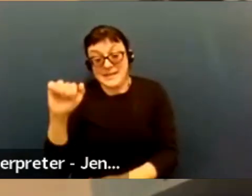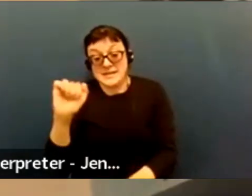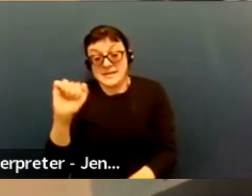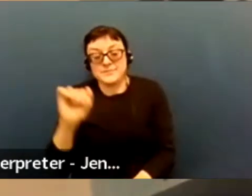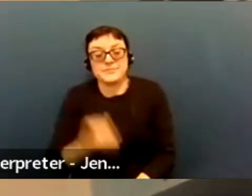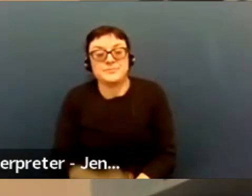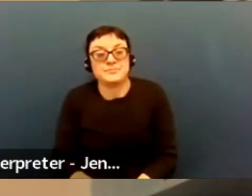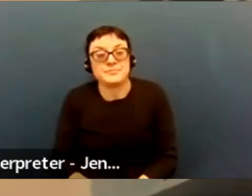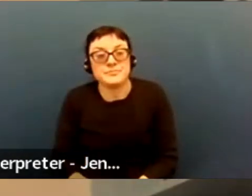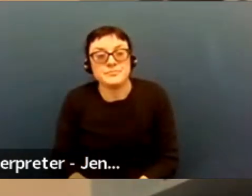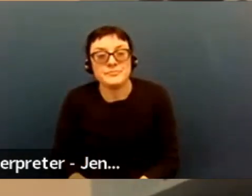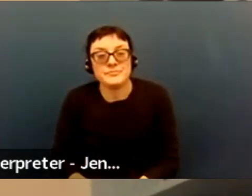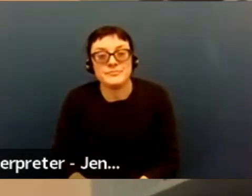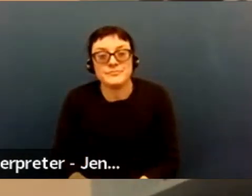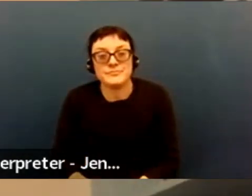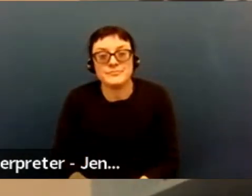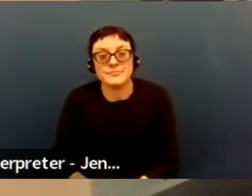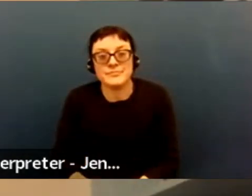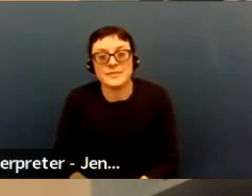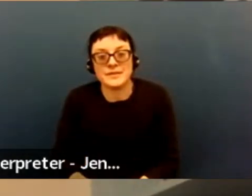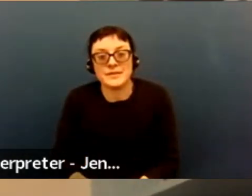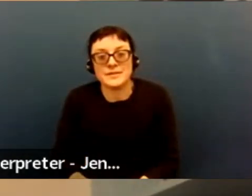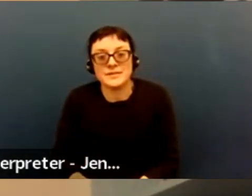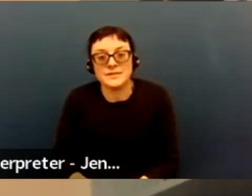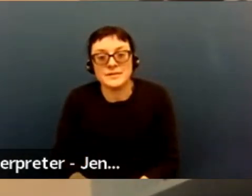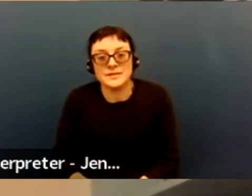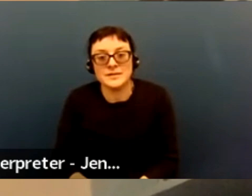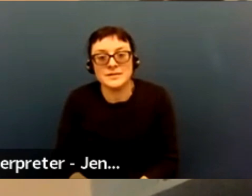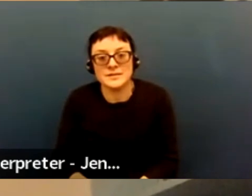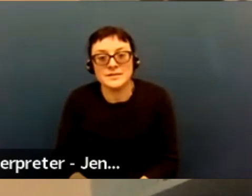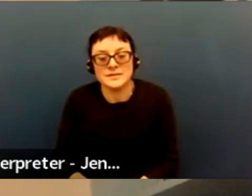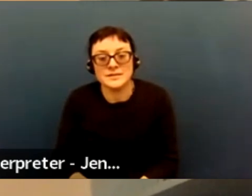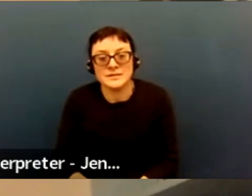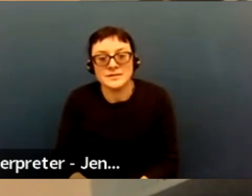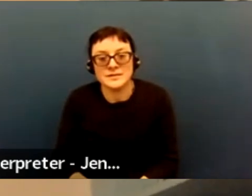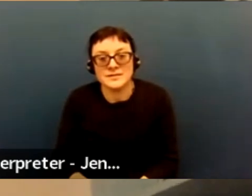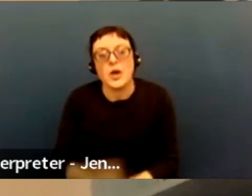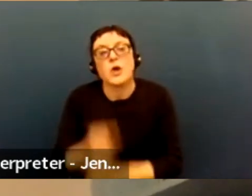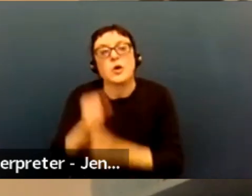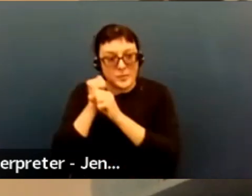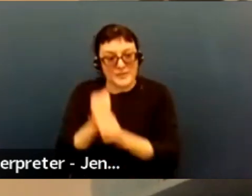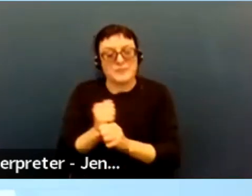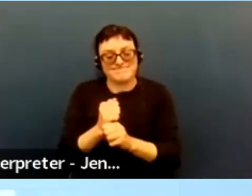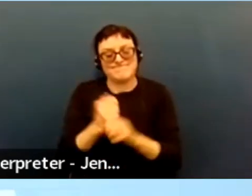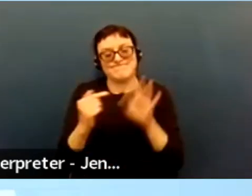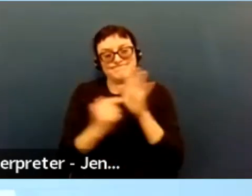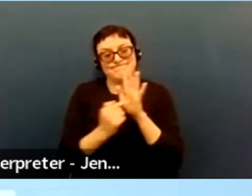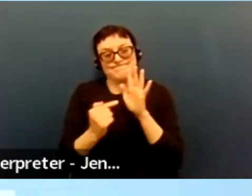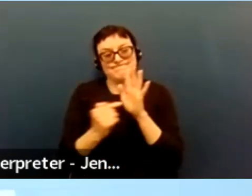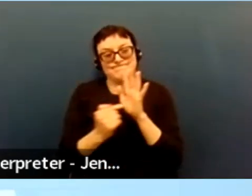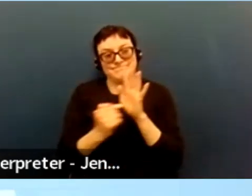Cool, thank you. Does that help? Yeah. So